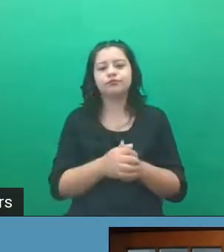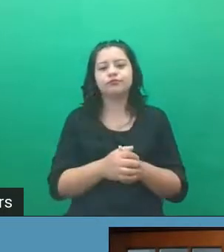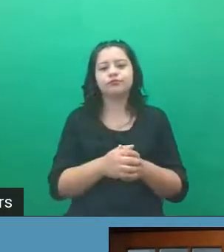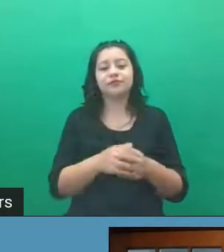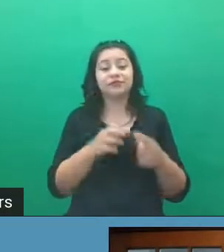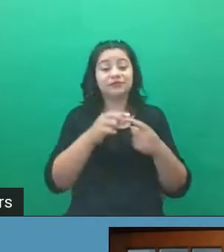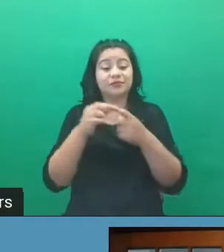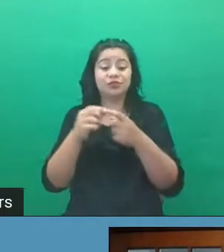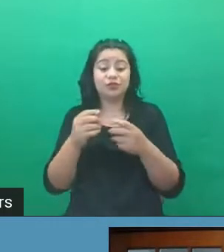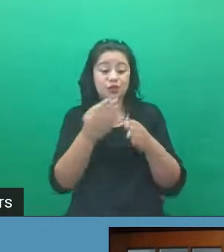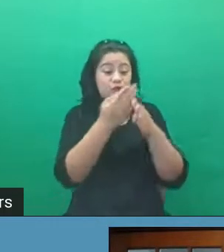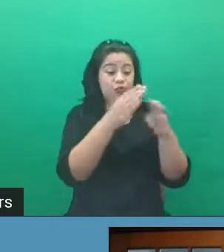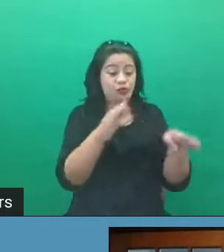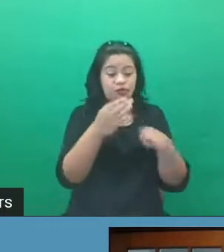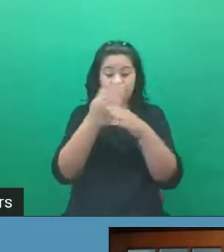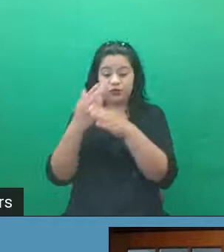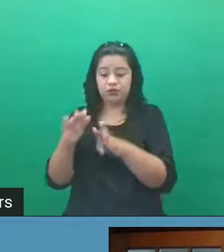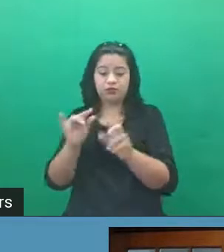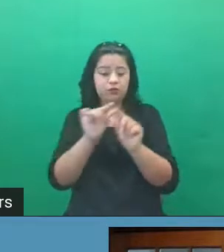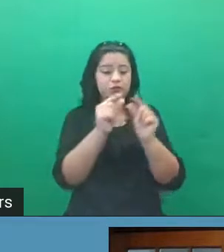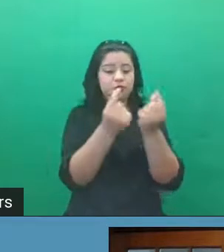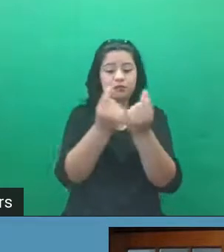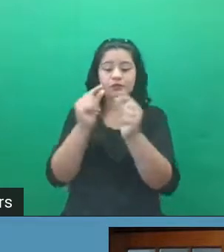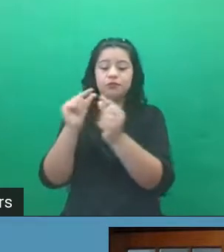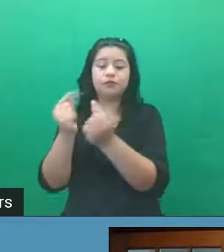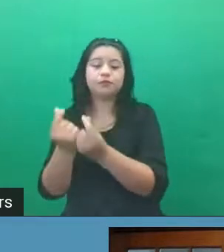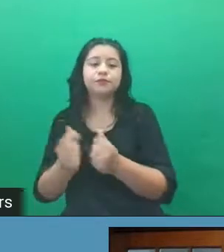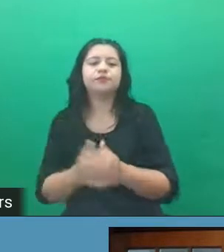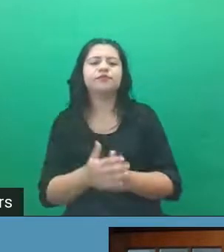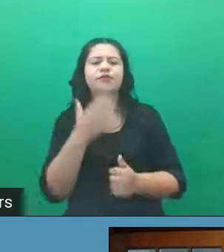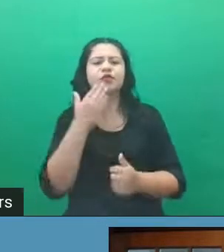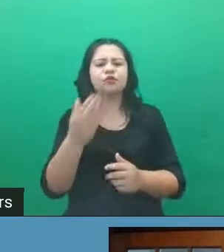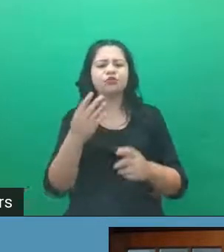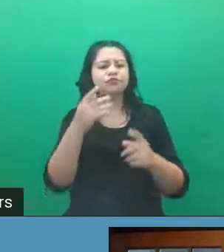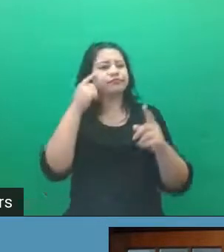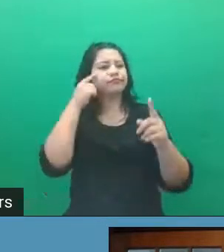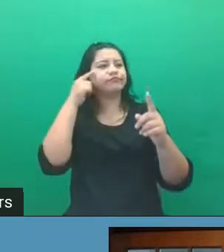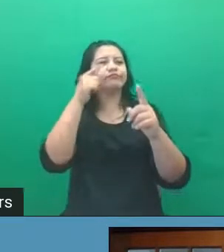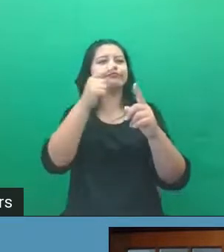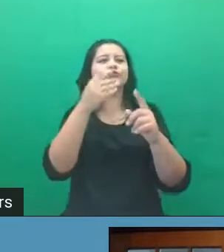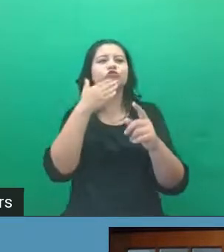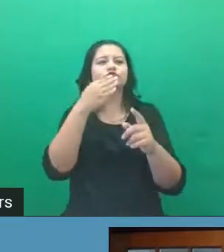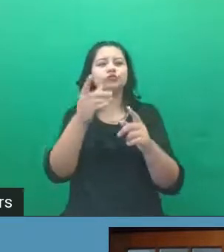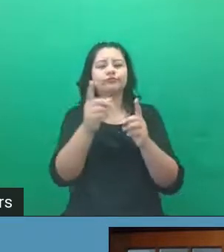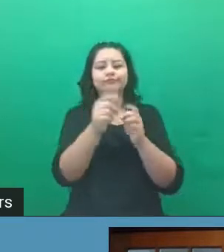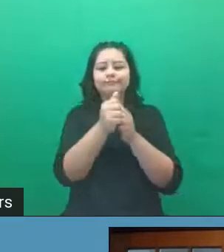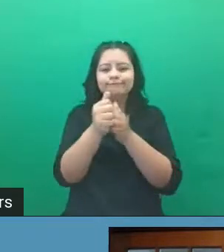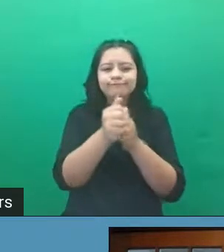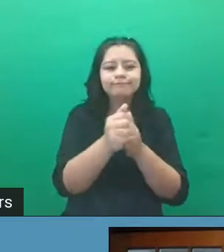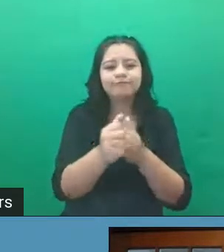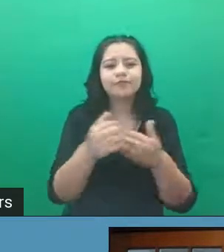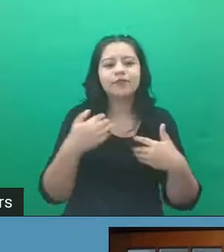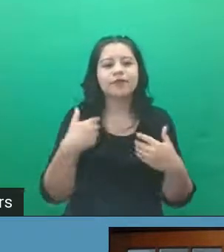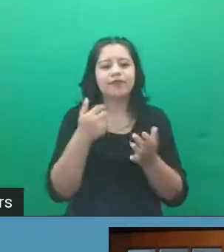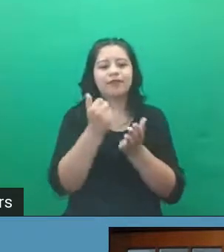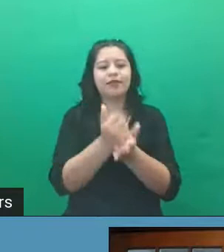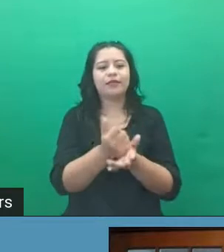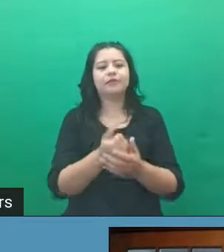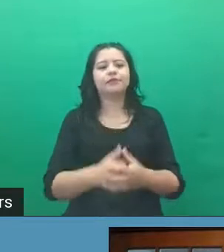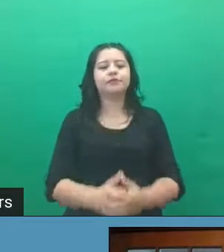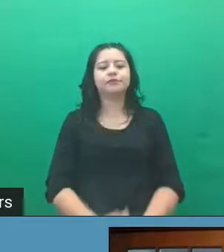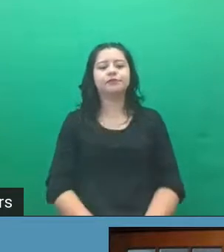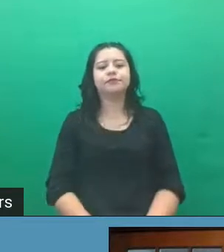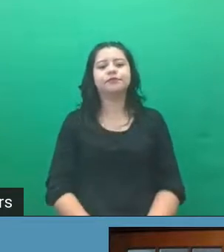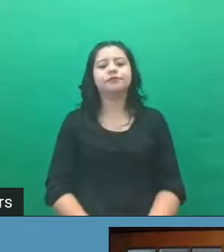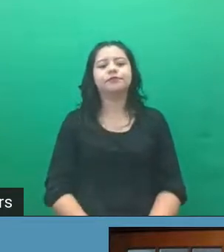breakout session. Is really just have a good direction, have good questions, and have some help. Is the same